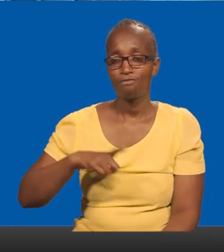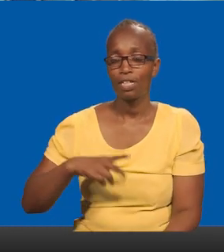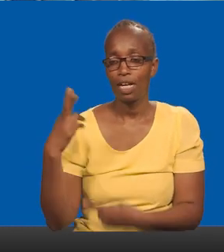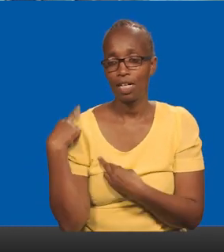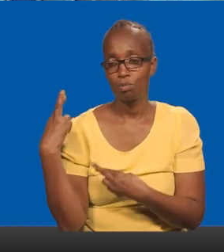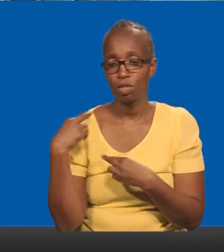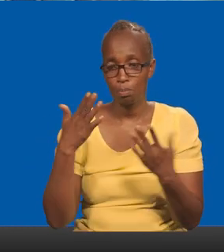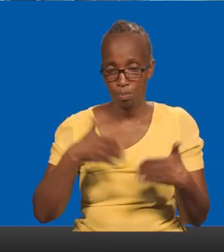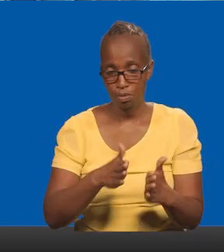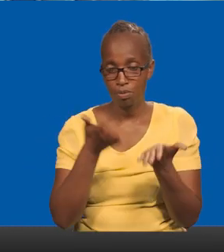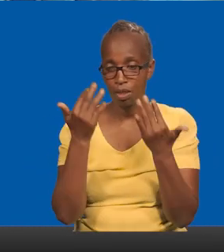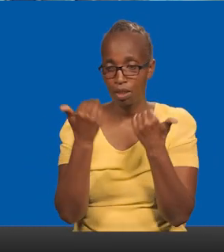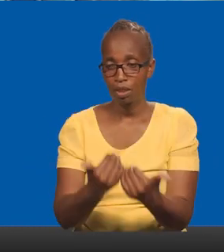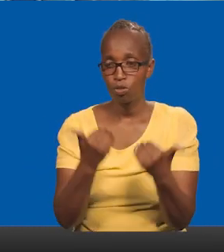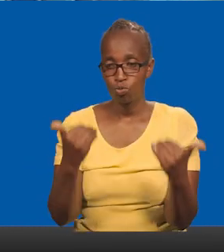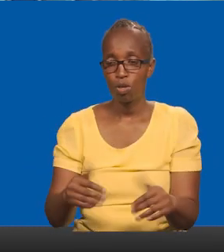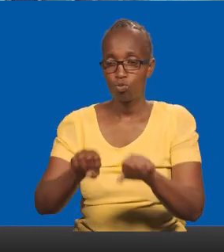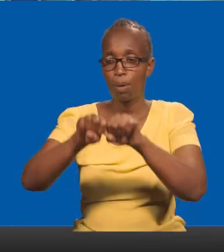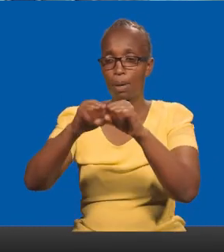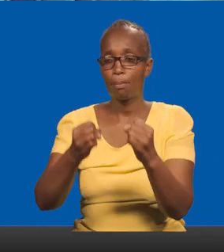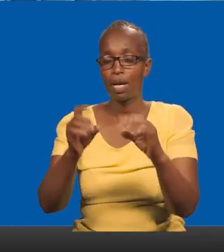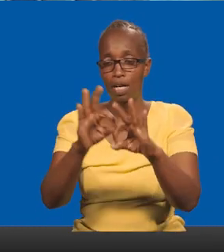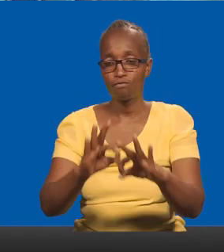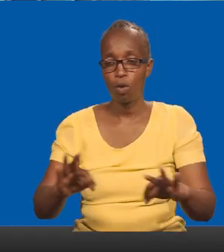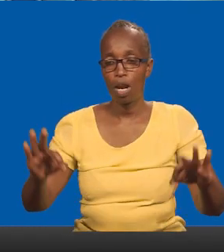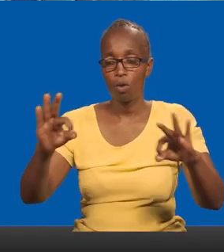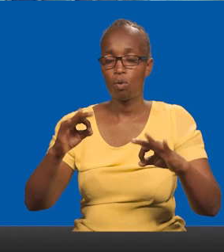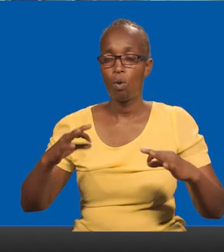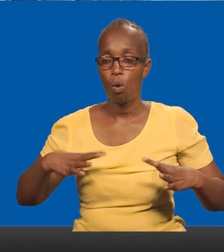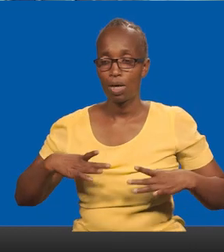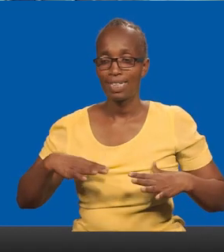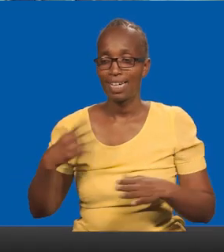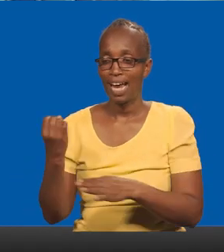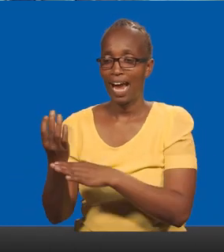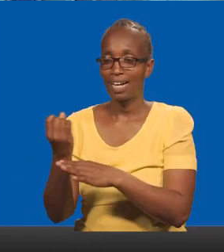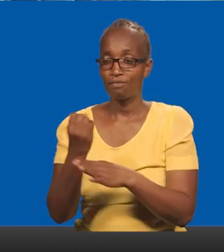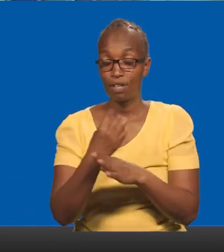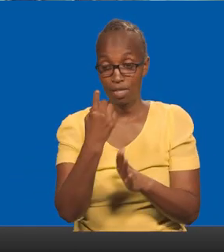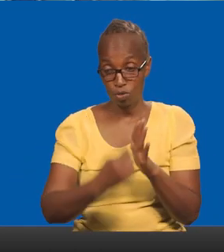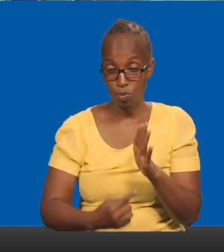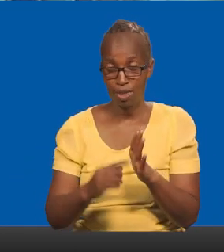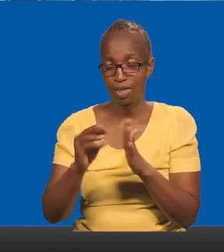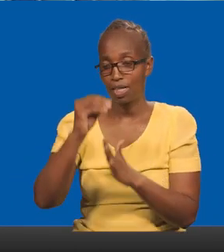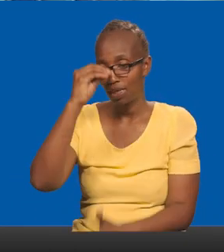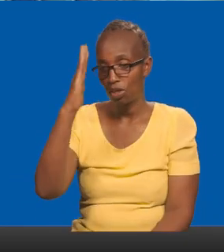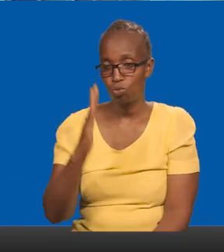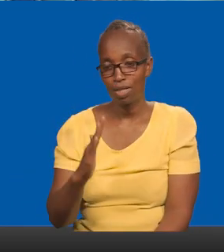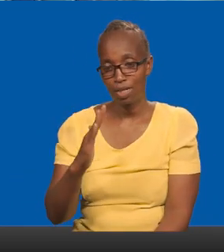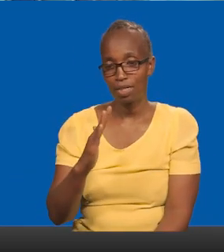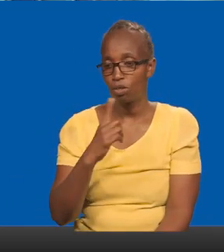are breaking for a very long holiday. Our advice is that these children, know that we